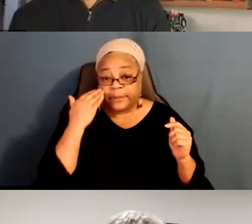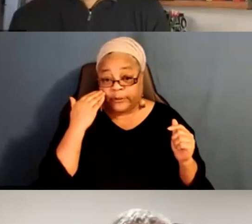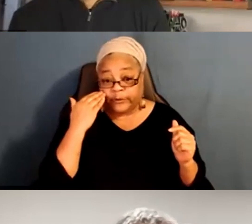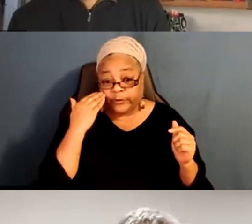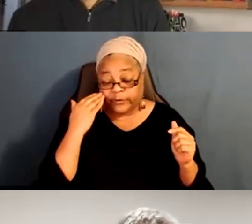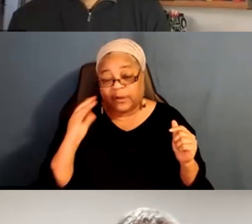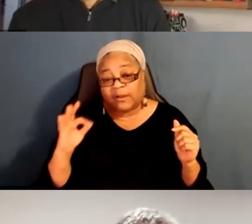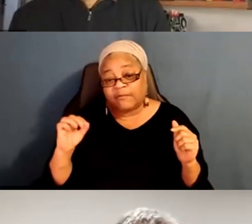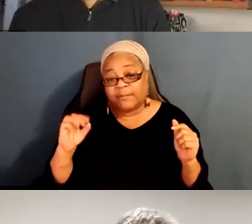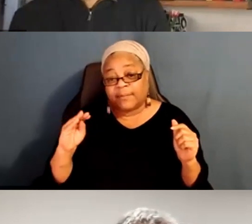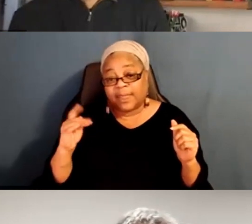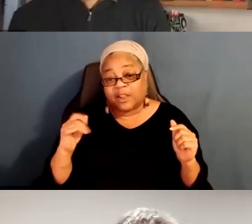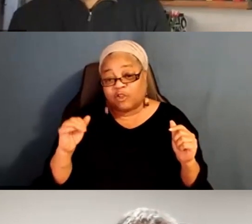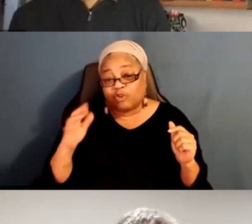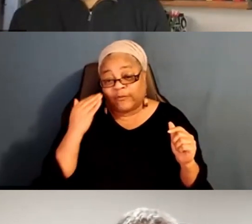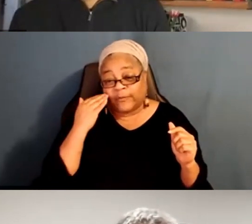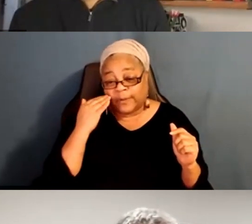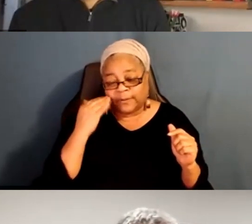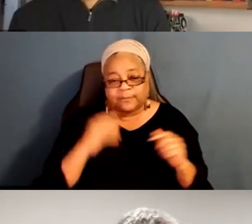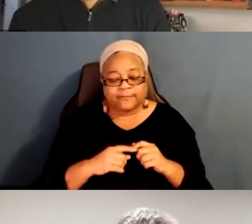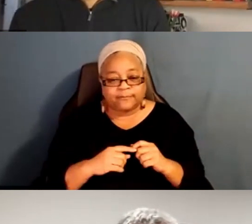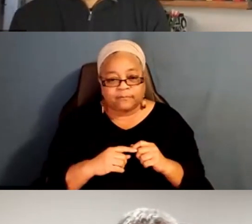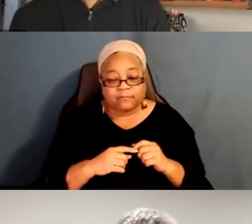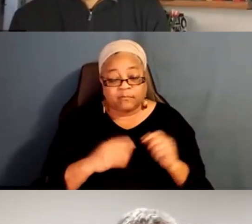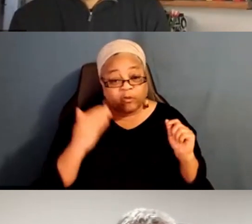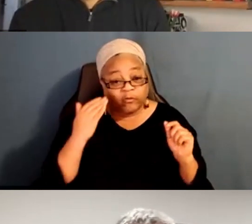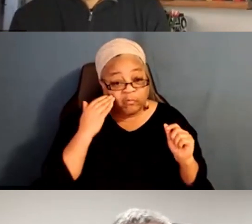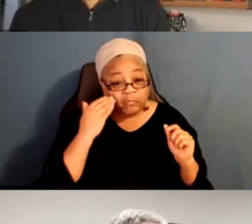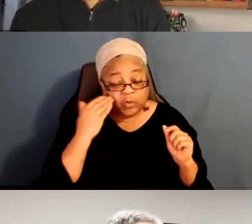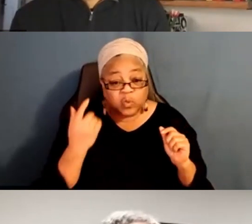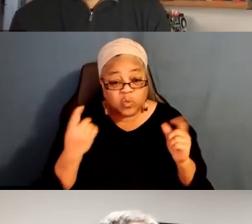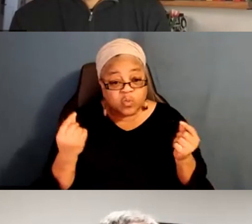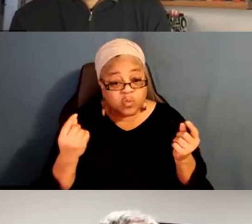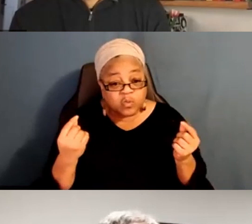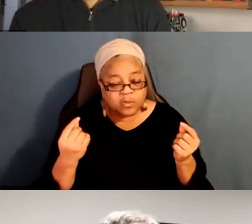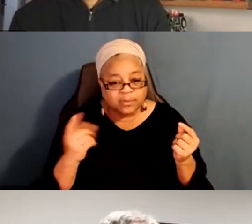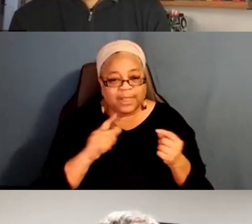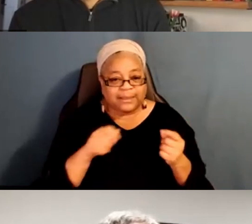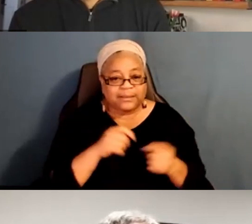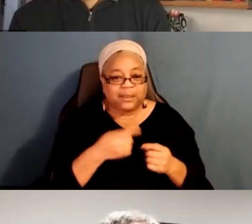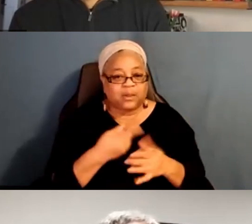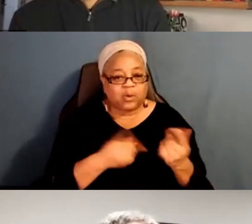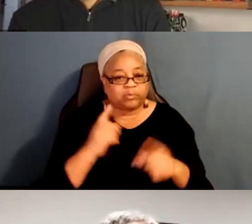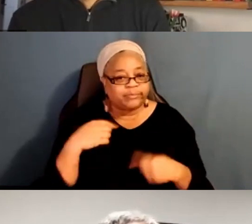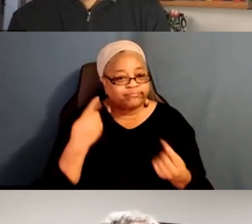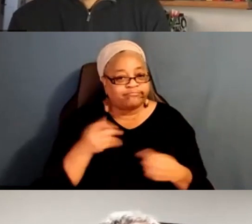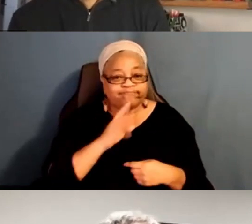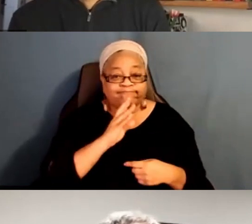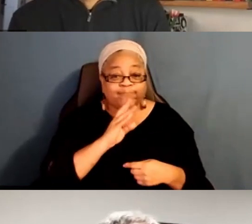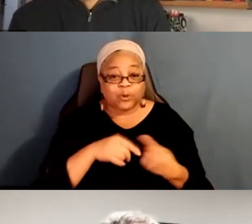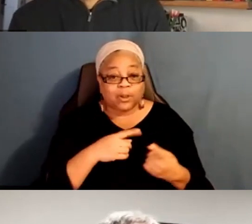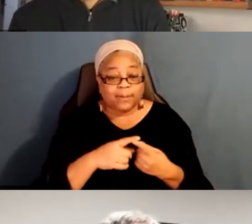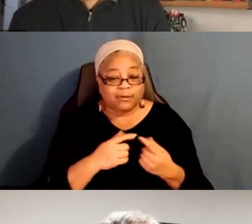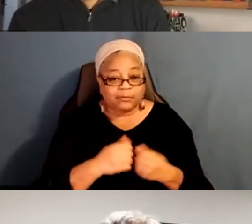What felt familiar was the was exactly what we were just talking about like